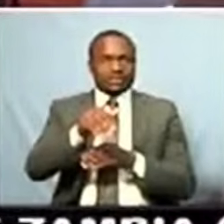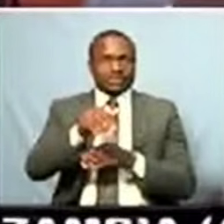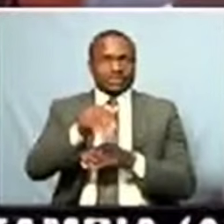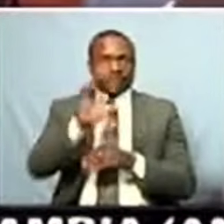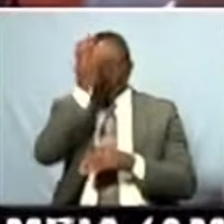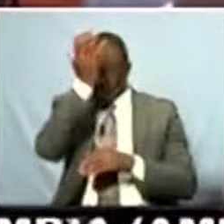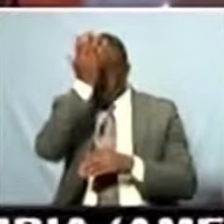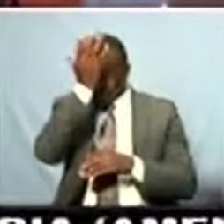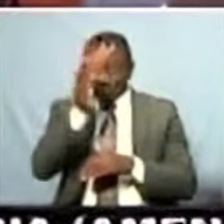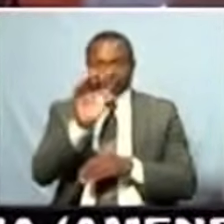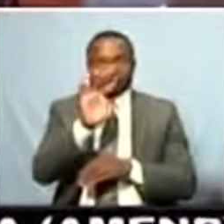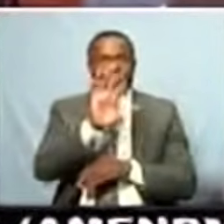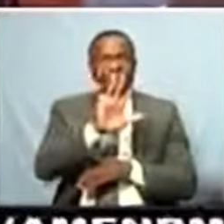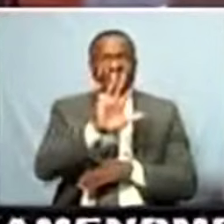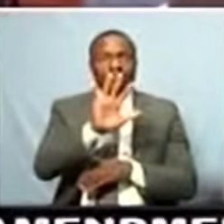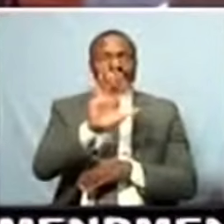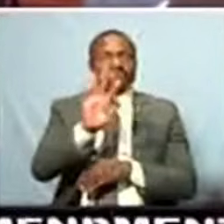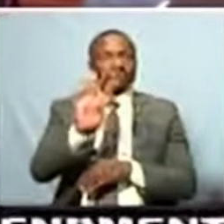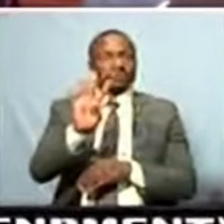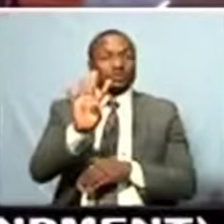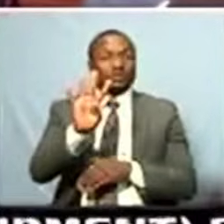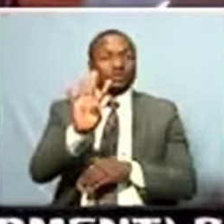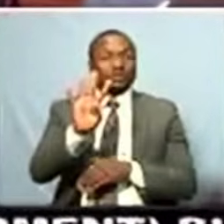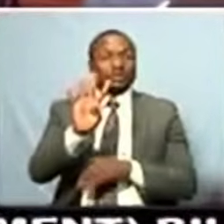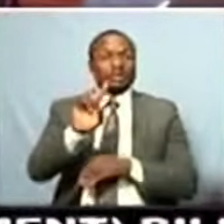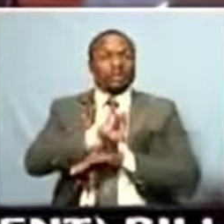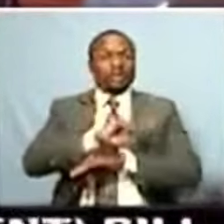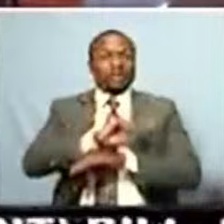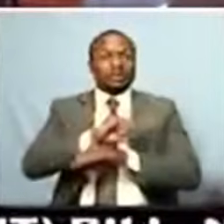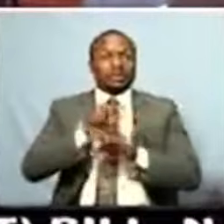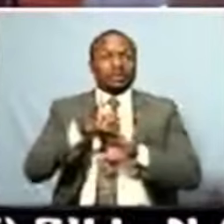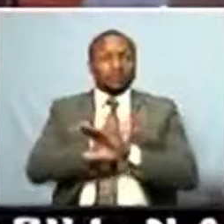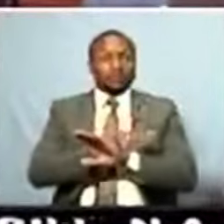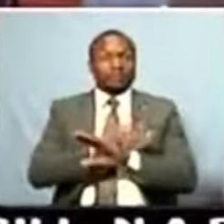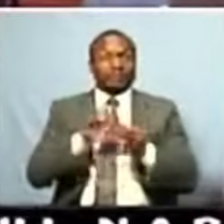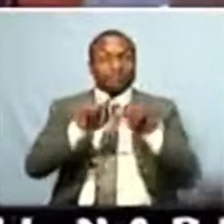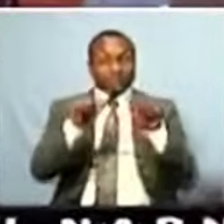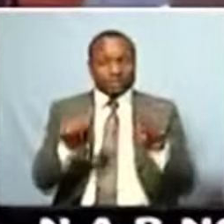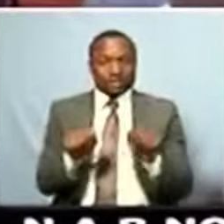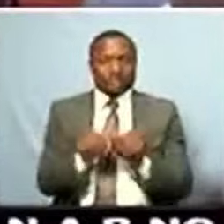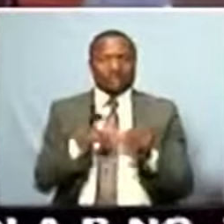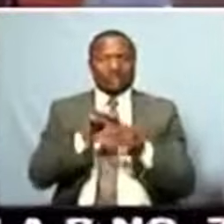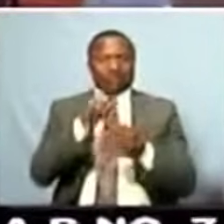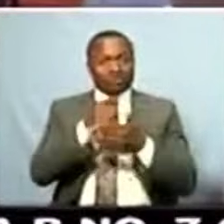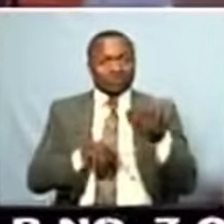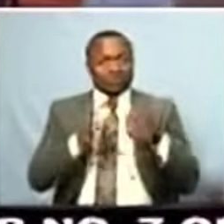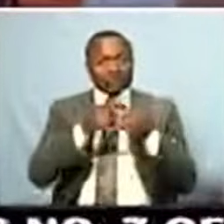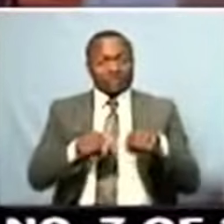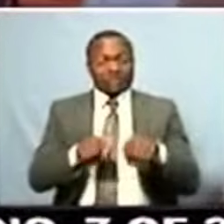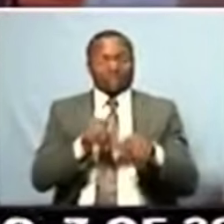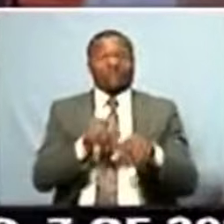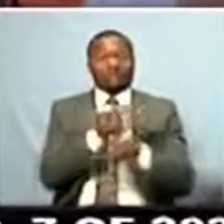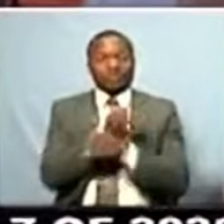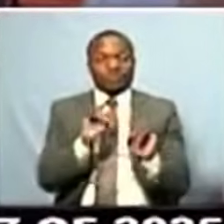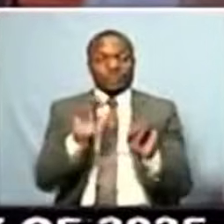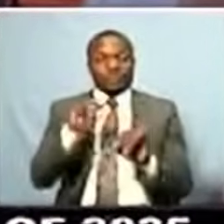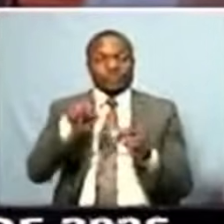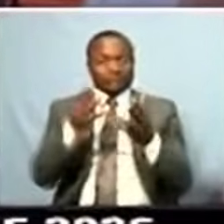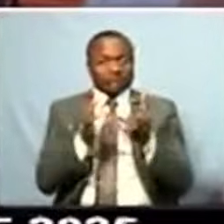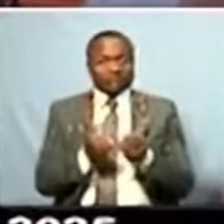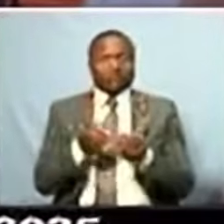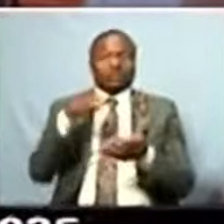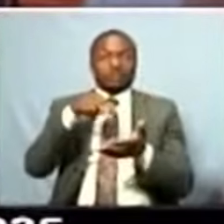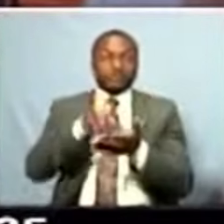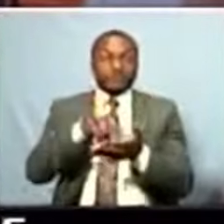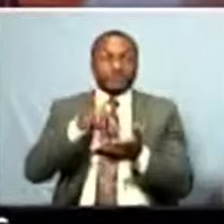30 or 54 days before the general election? What happens to the independent candidate that would want to contest on